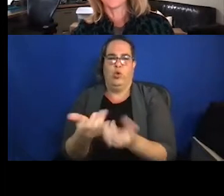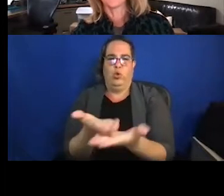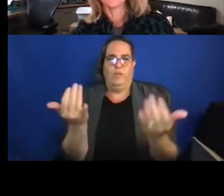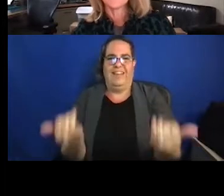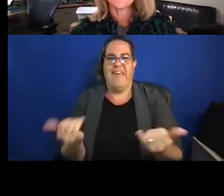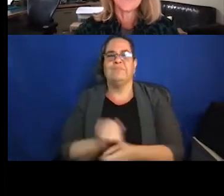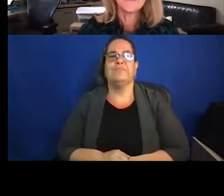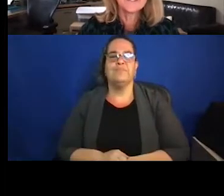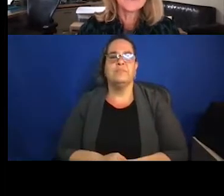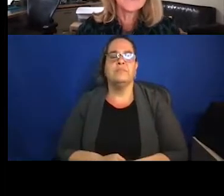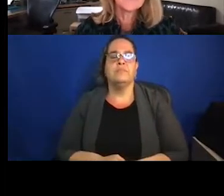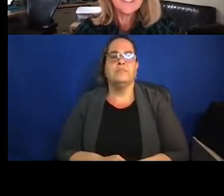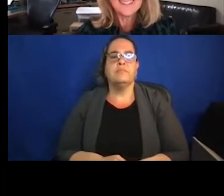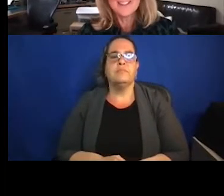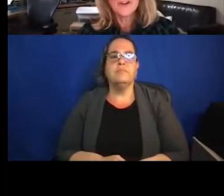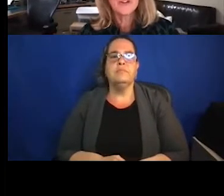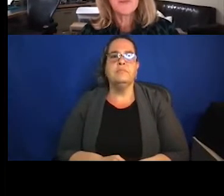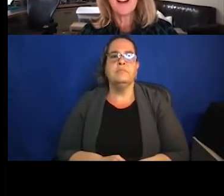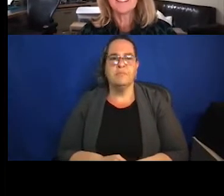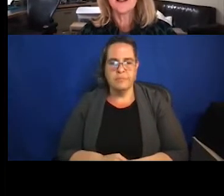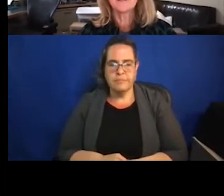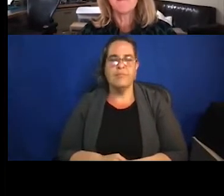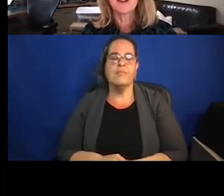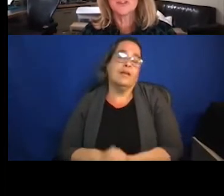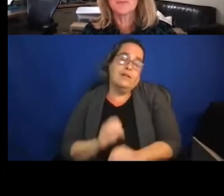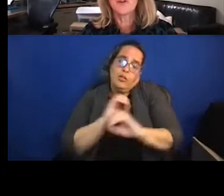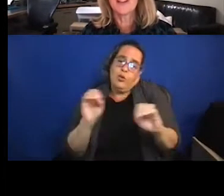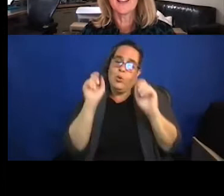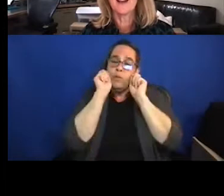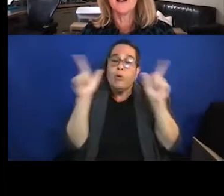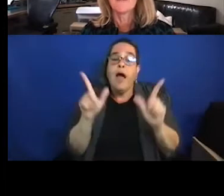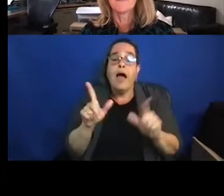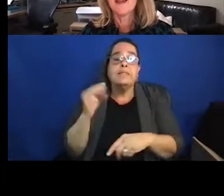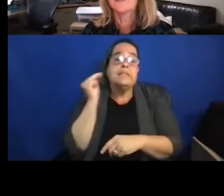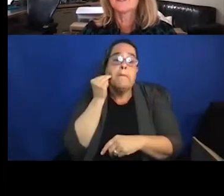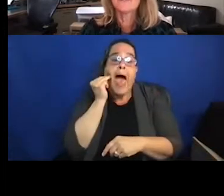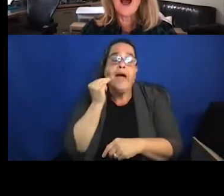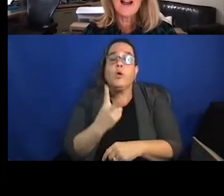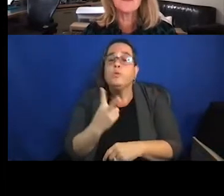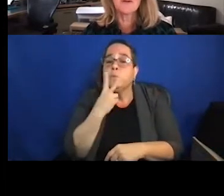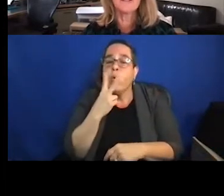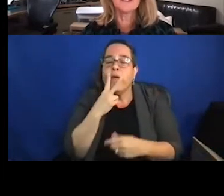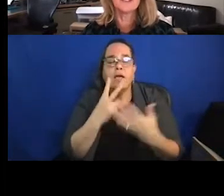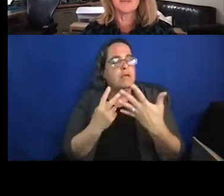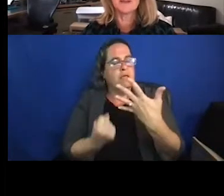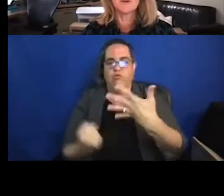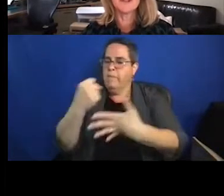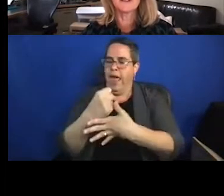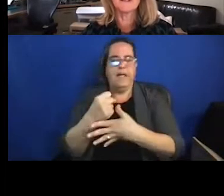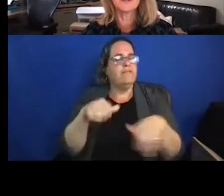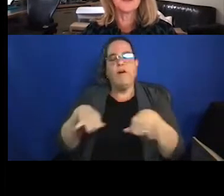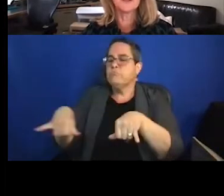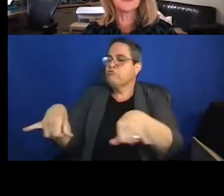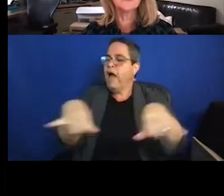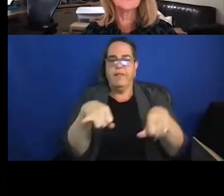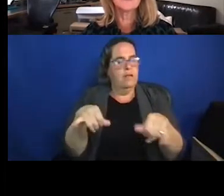So as is no surprise, tobacco smoking remains highly prevalent in people with